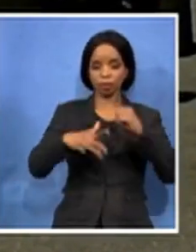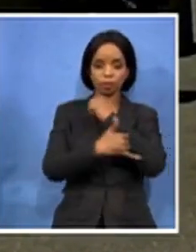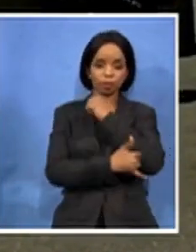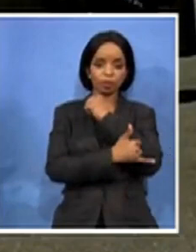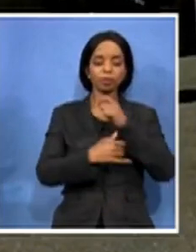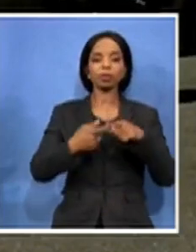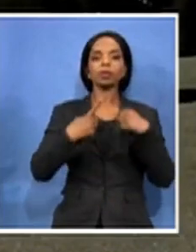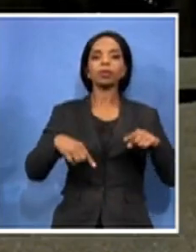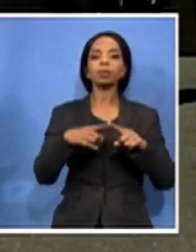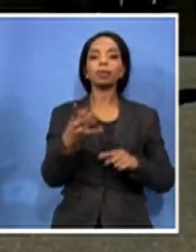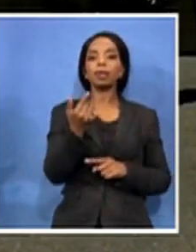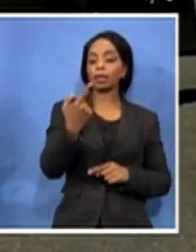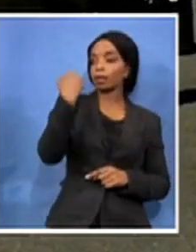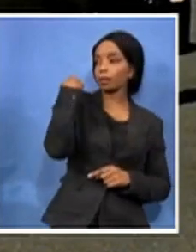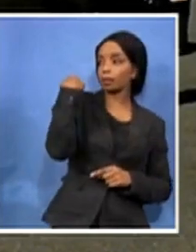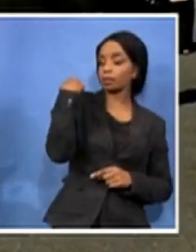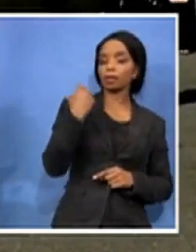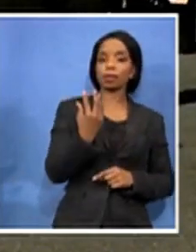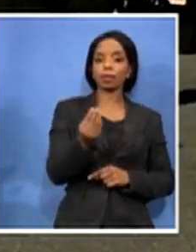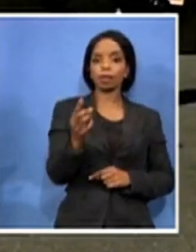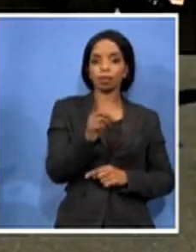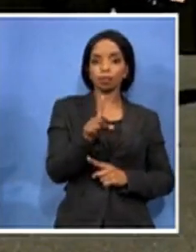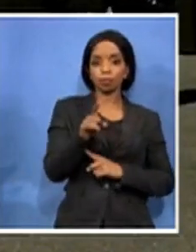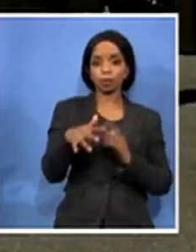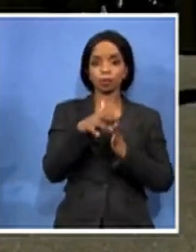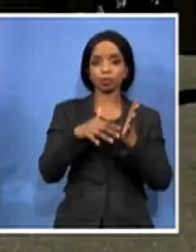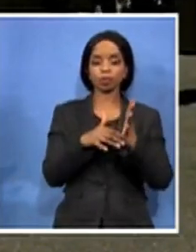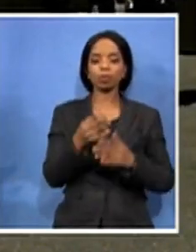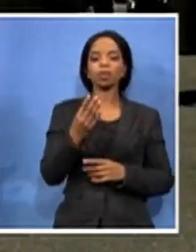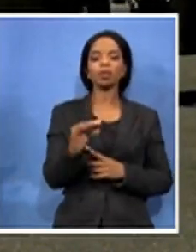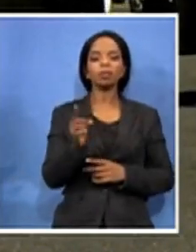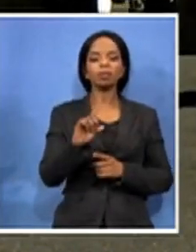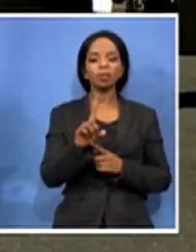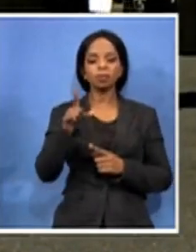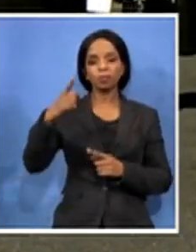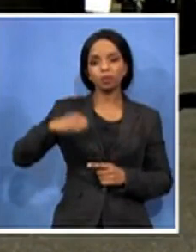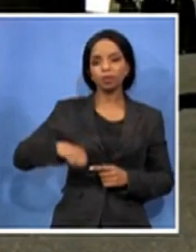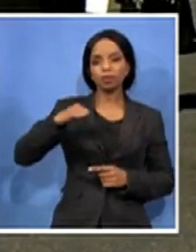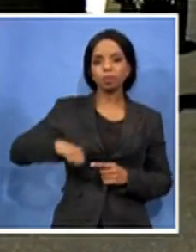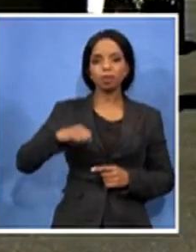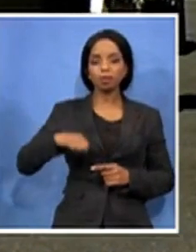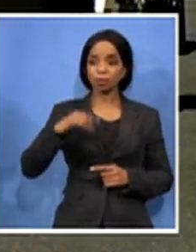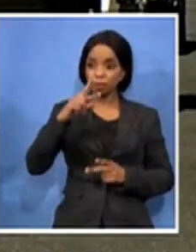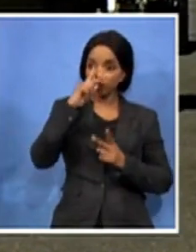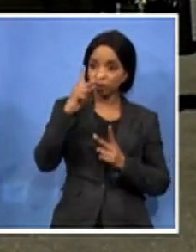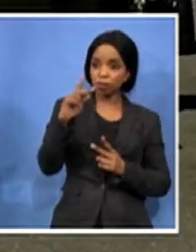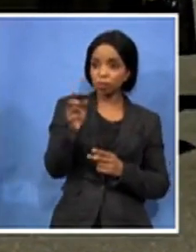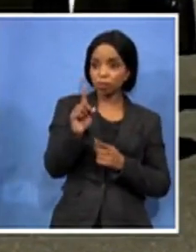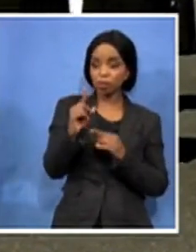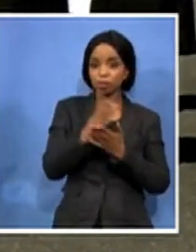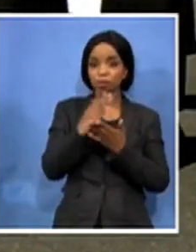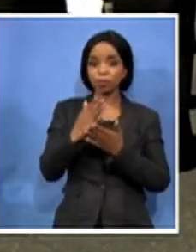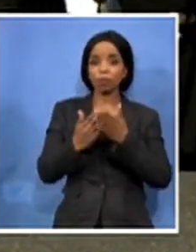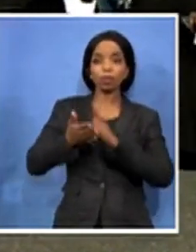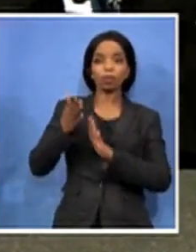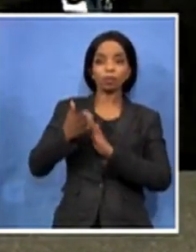in the Cederberg municipality. There have been some search and seizure operations there at 3 municipal buildings. And when we spoke